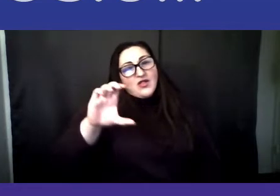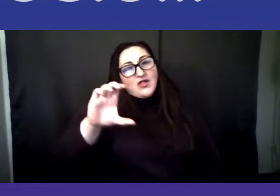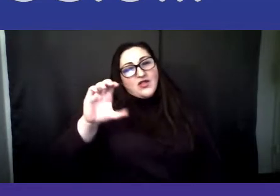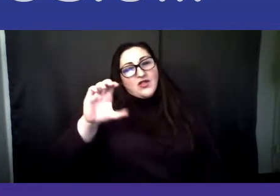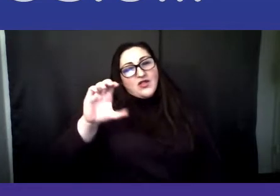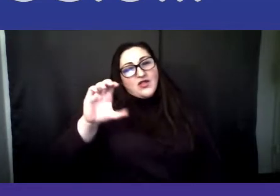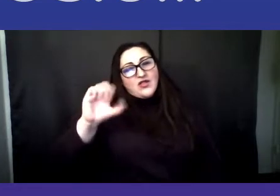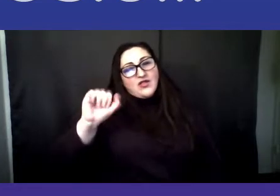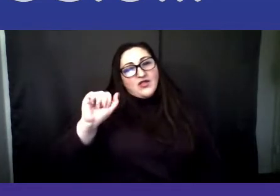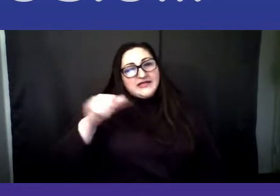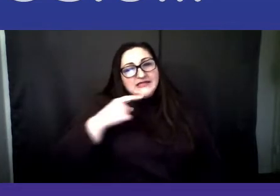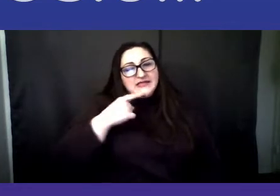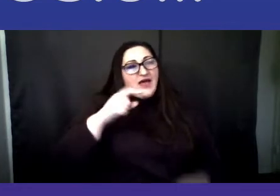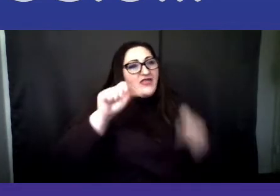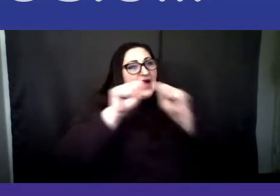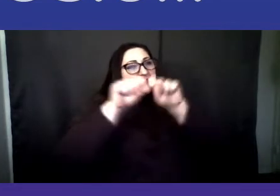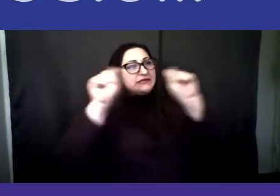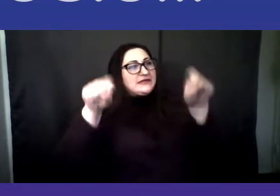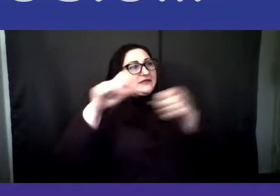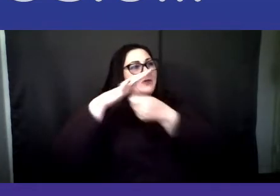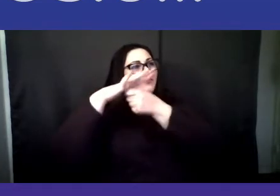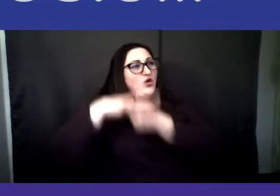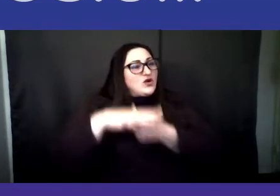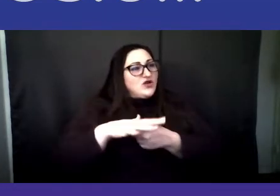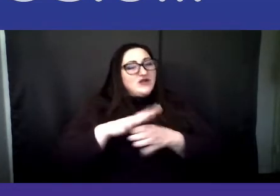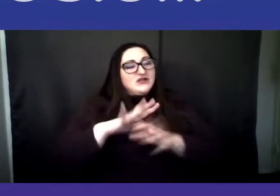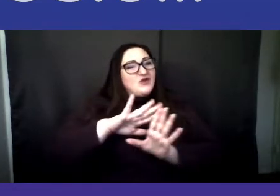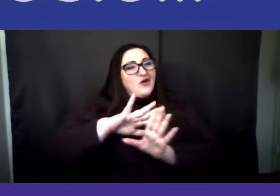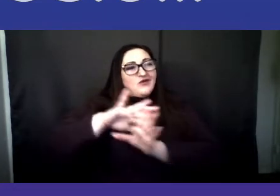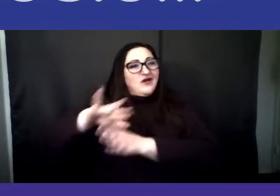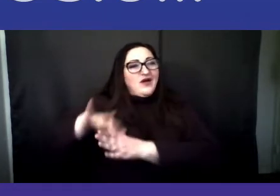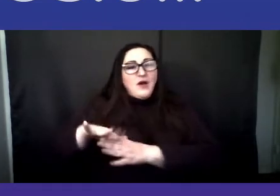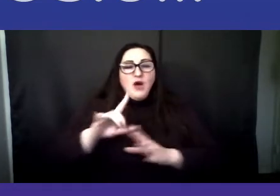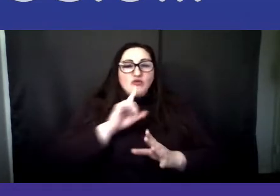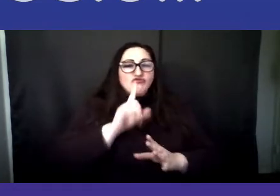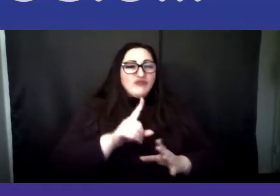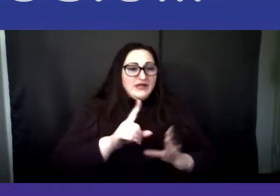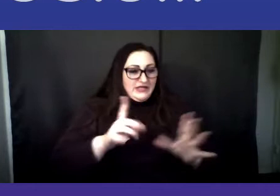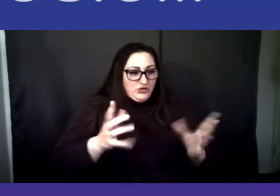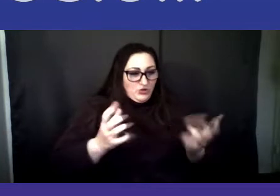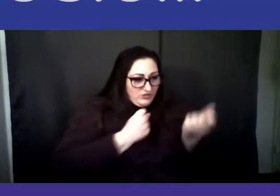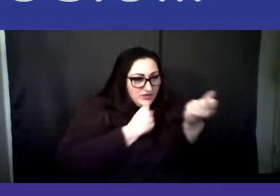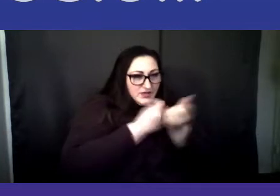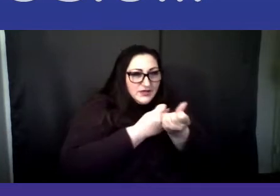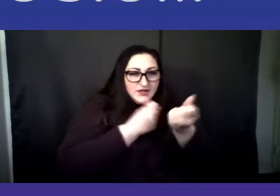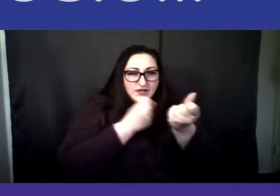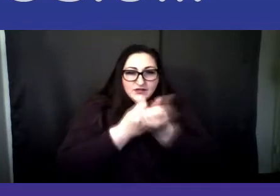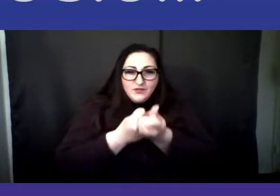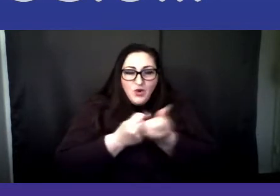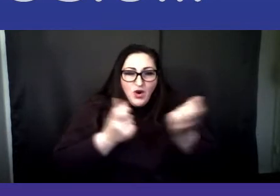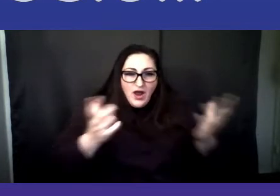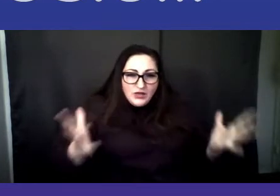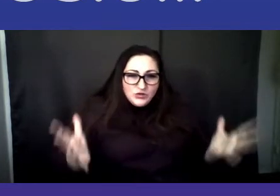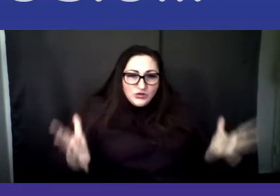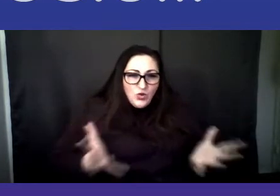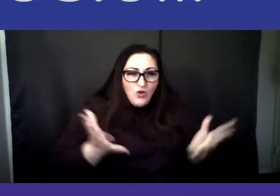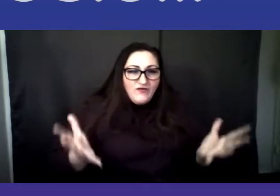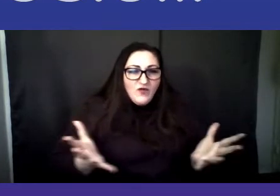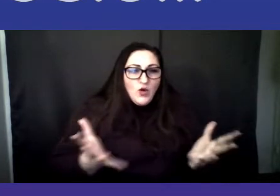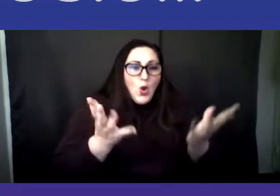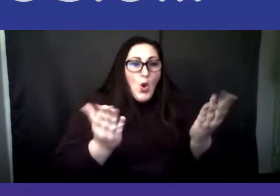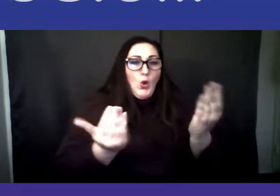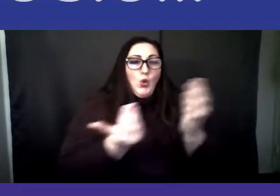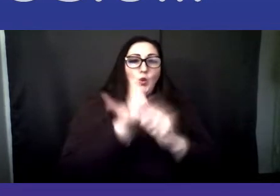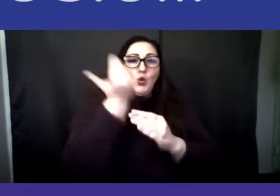other's practice, and to cultivate a new presence. And there's